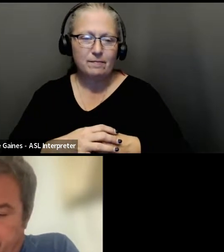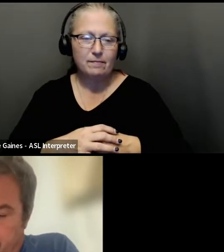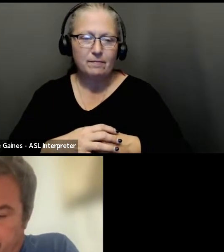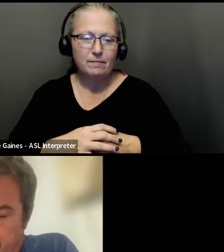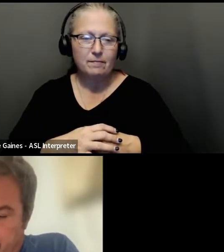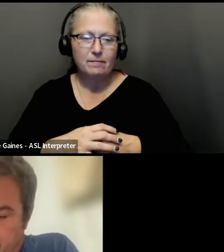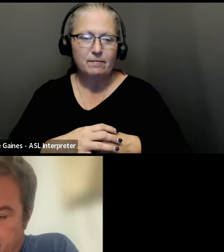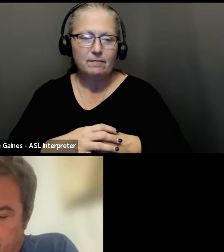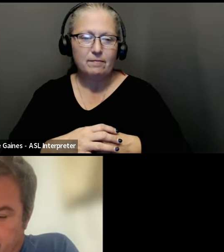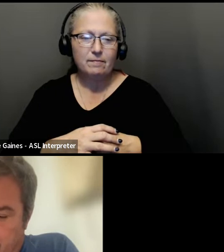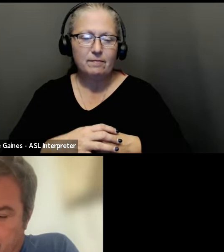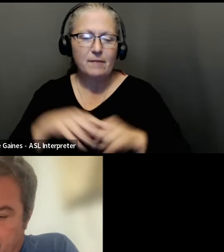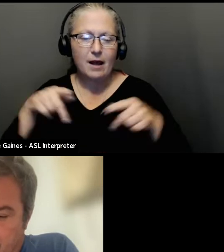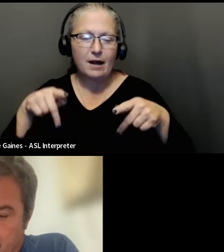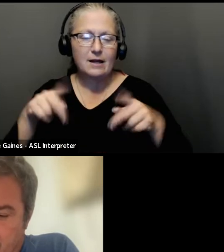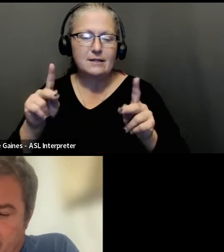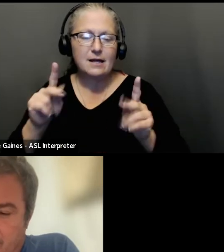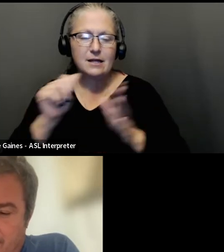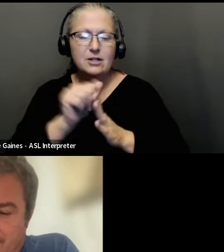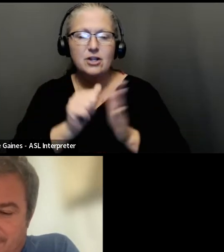All right, consent agenda.